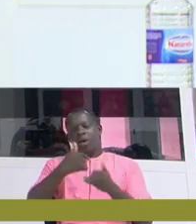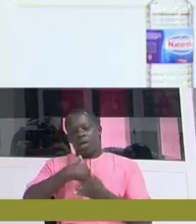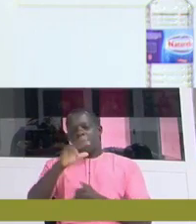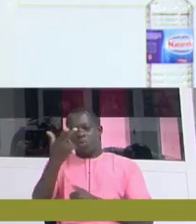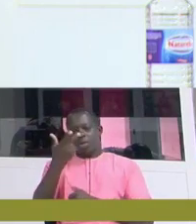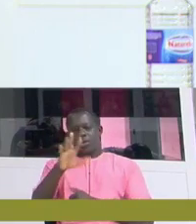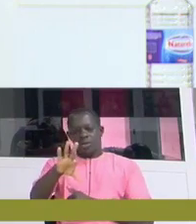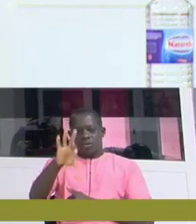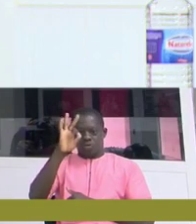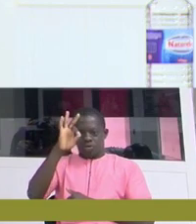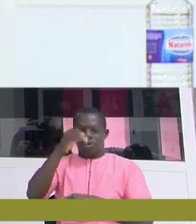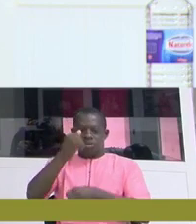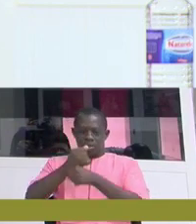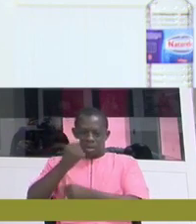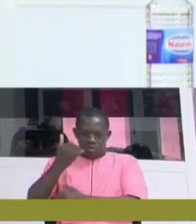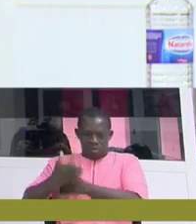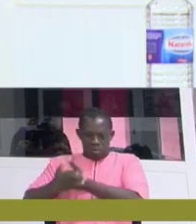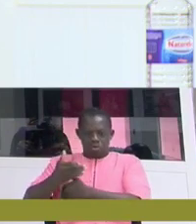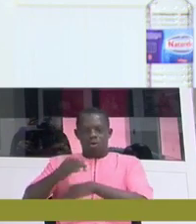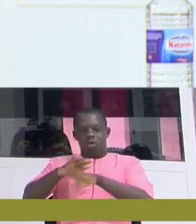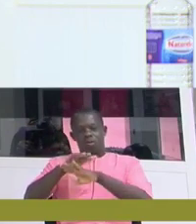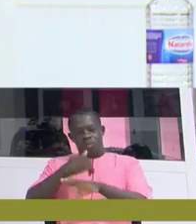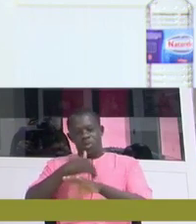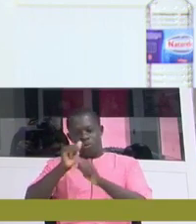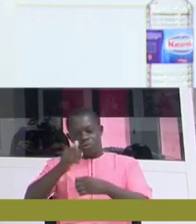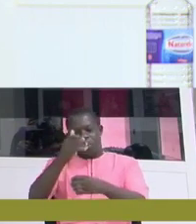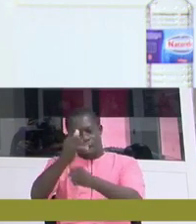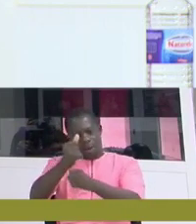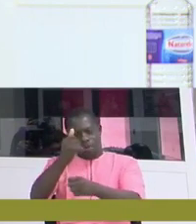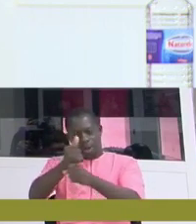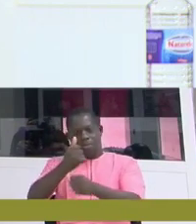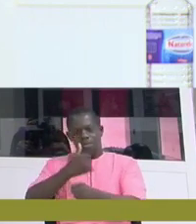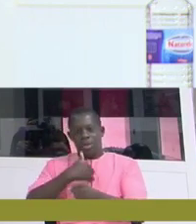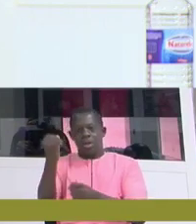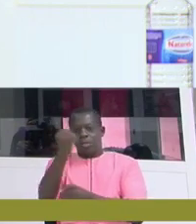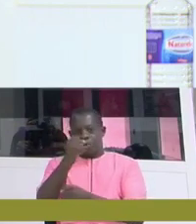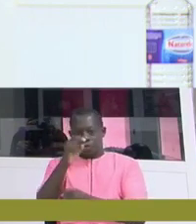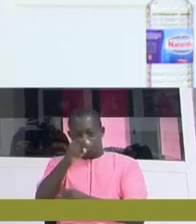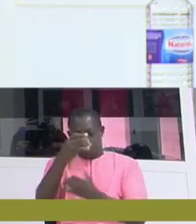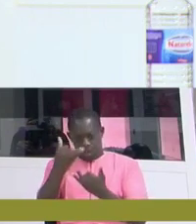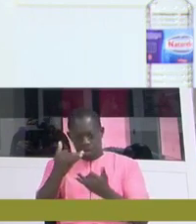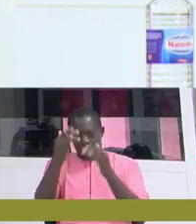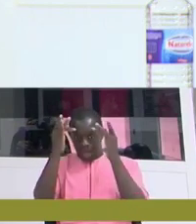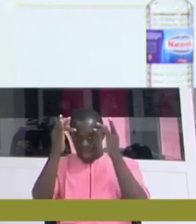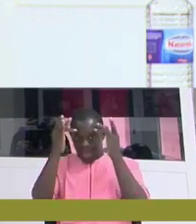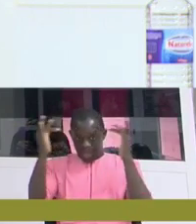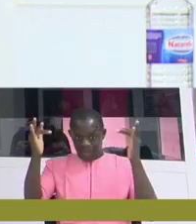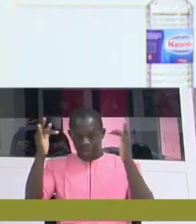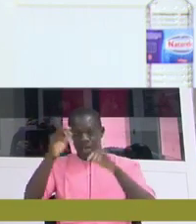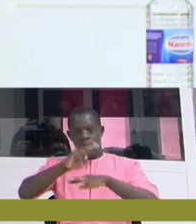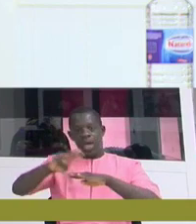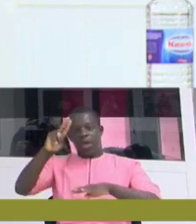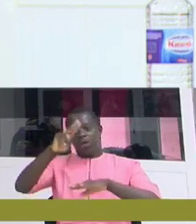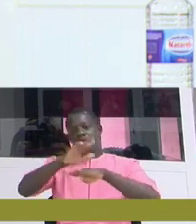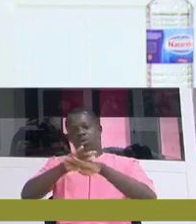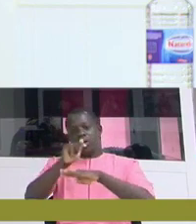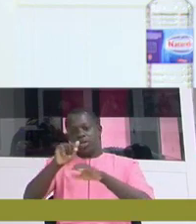I will draw you closer to me so that you could be beside me. You've not done this work, but you have shown a high degree